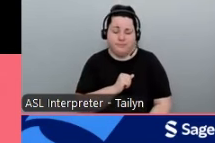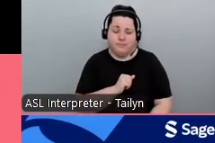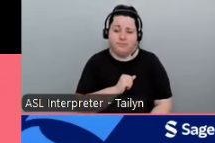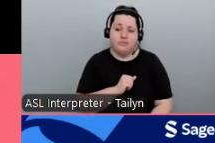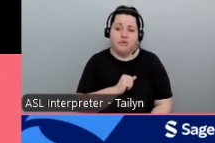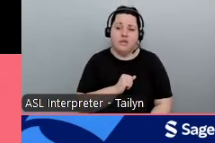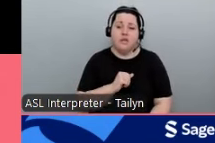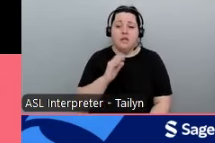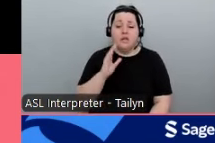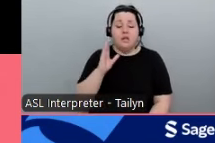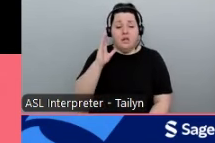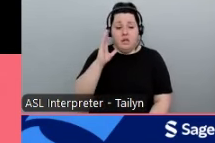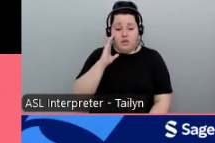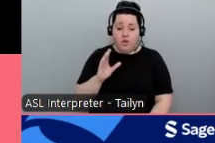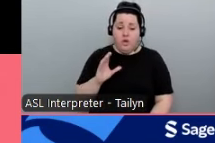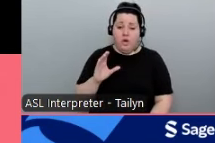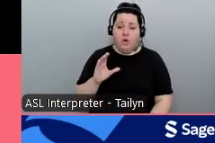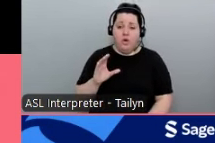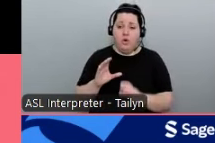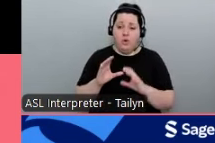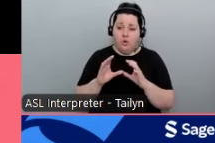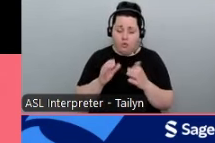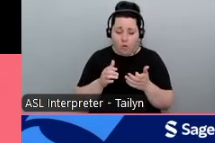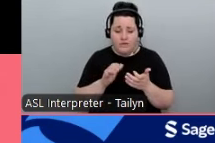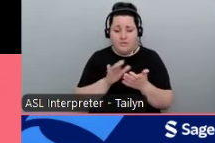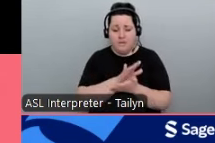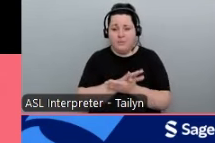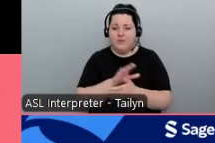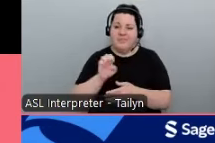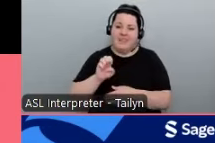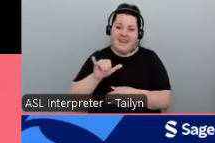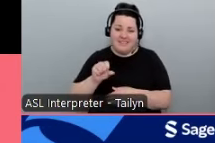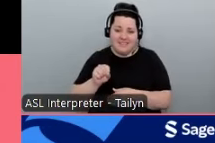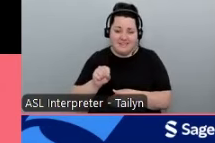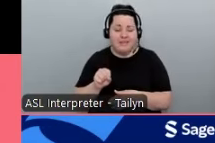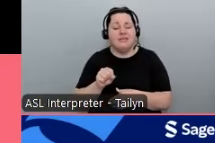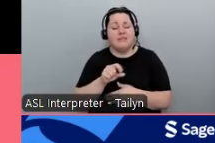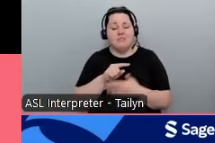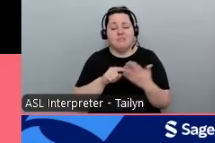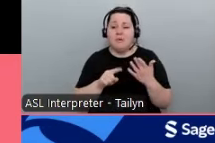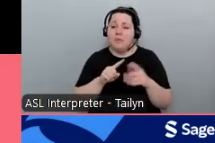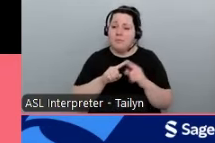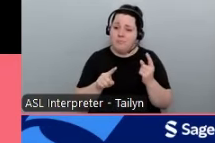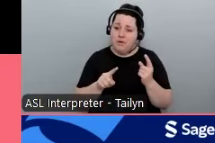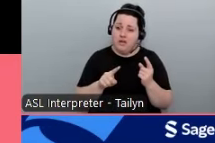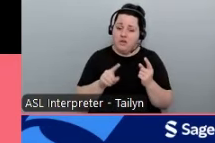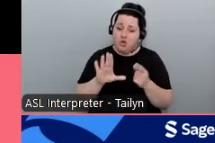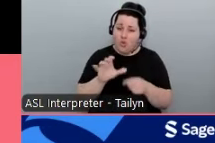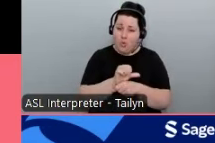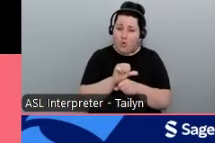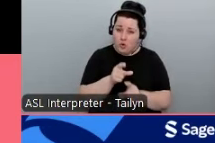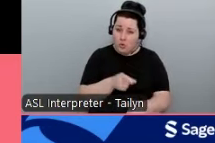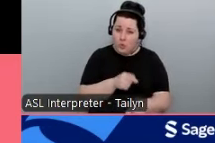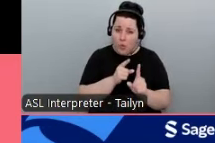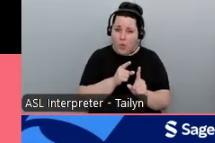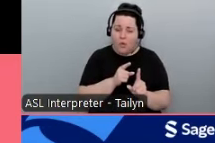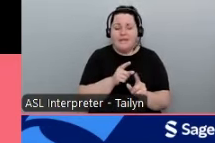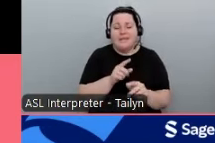we've talked about course papers and essays and things like that. But again, when you're looking at the goal for your work, depending on the